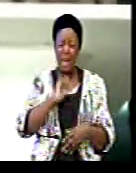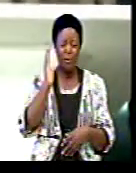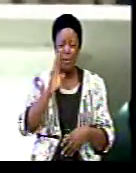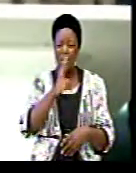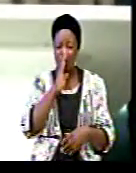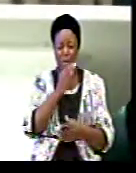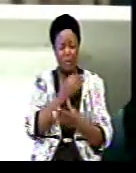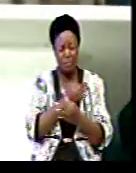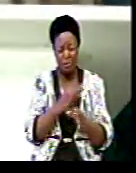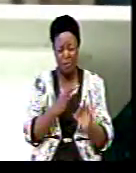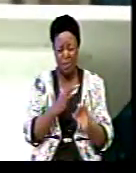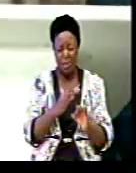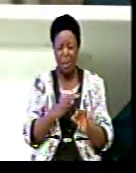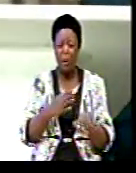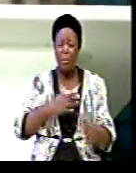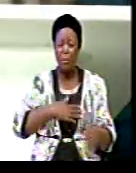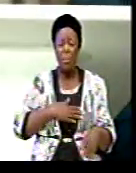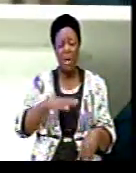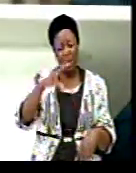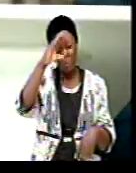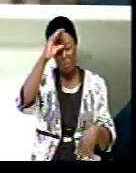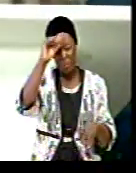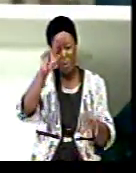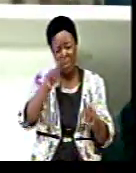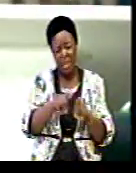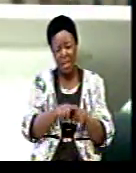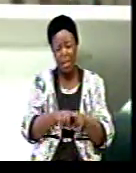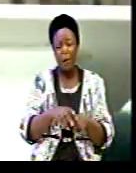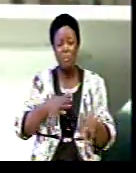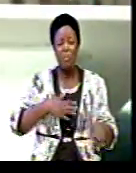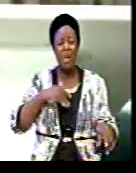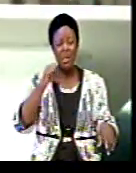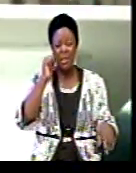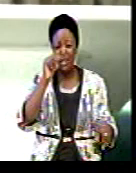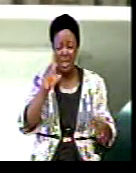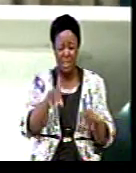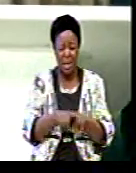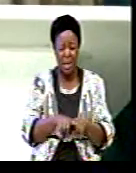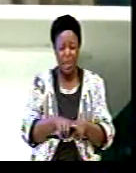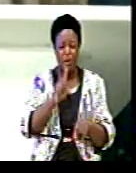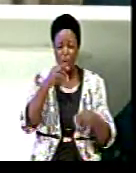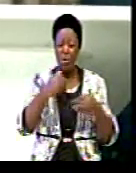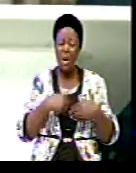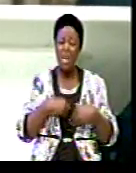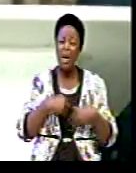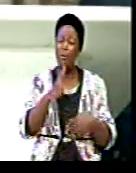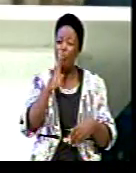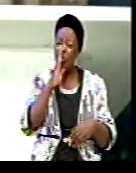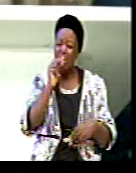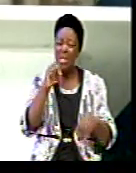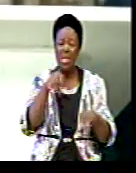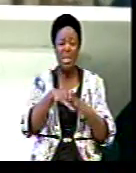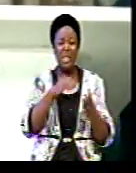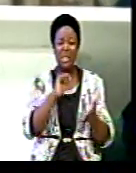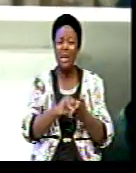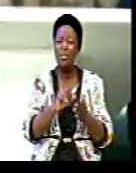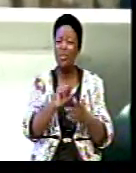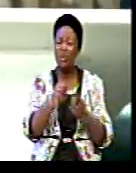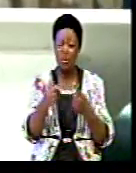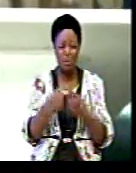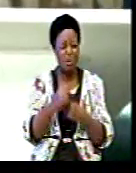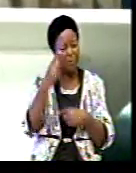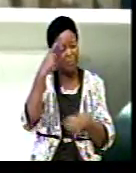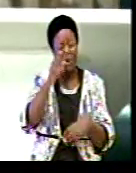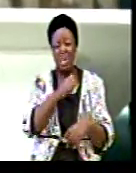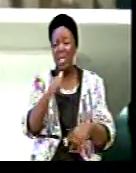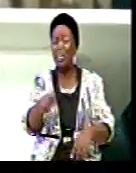Lord, I'm leaving this situation tonight. I'm getting free. I'm taking it back.